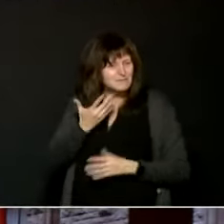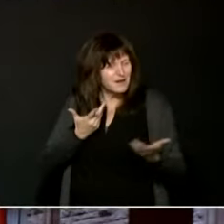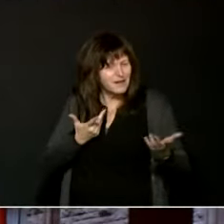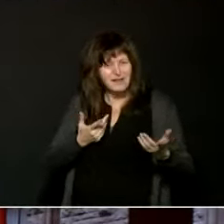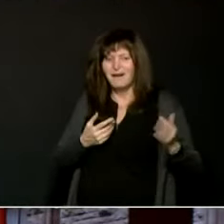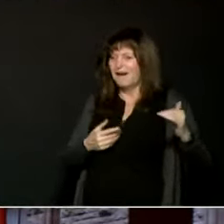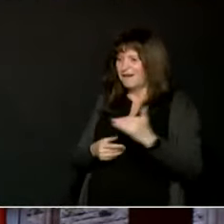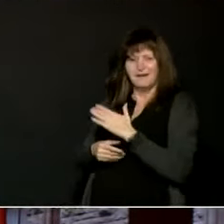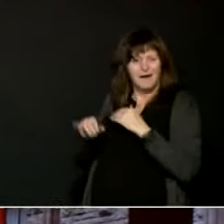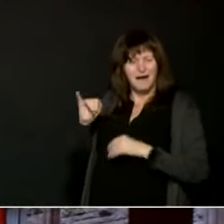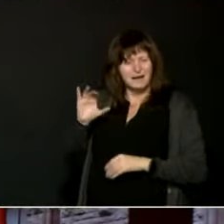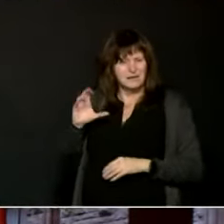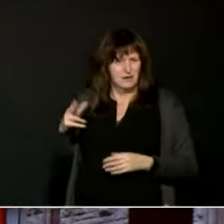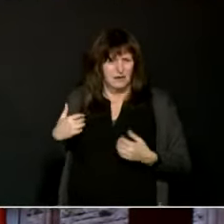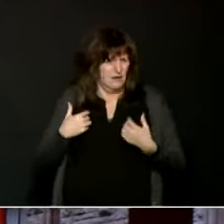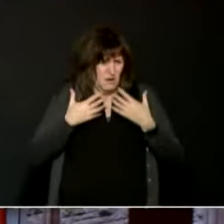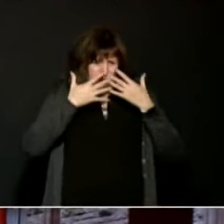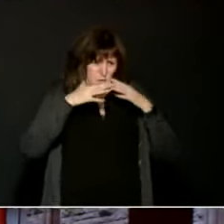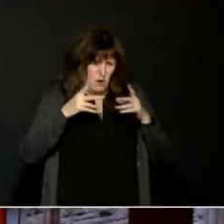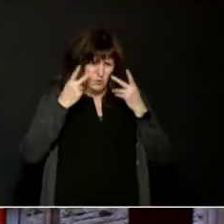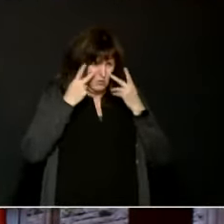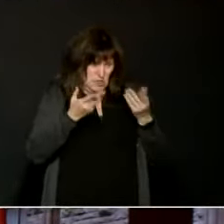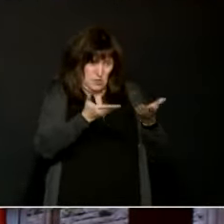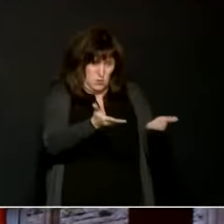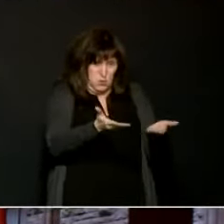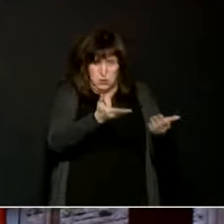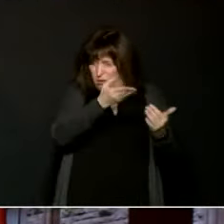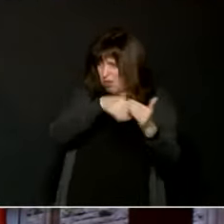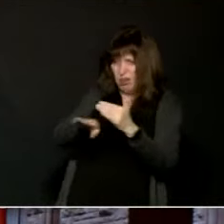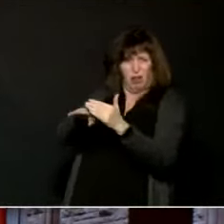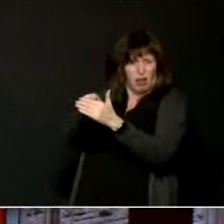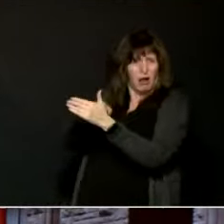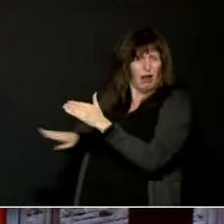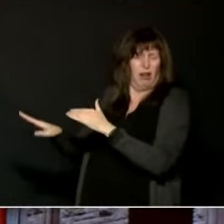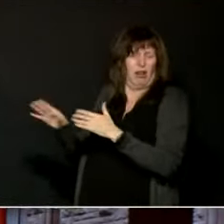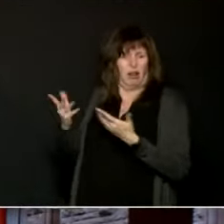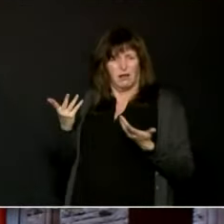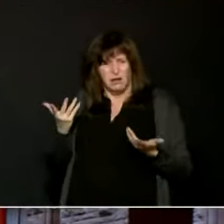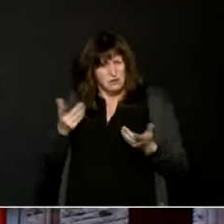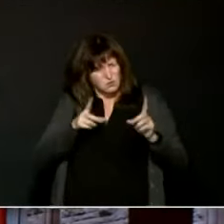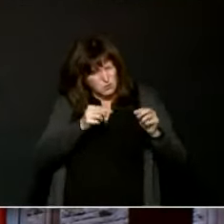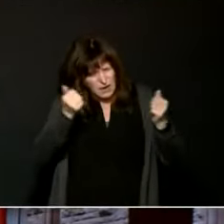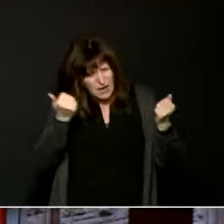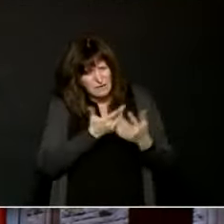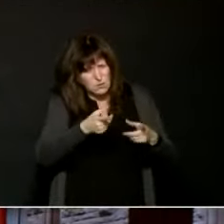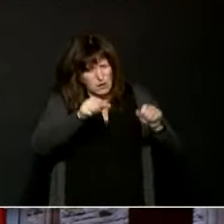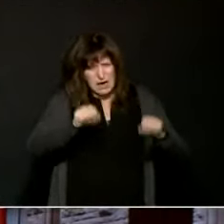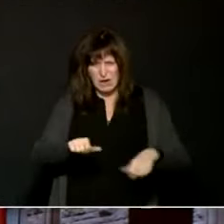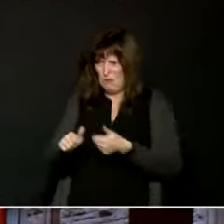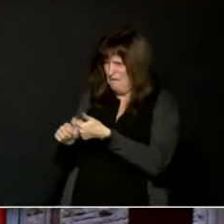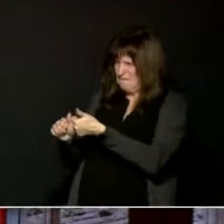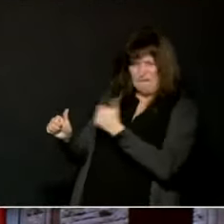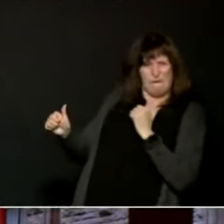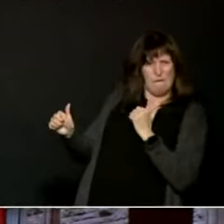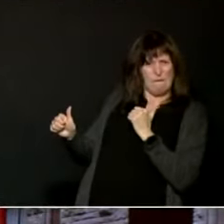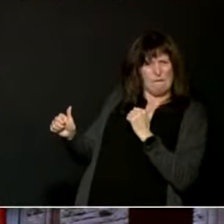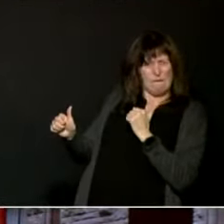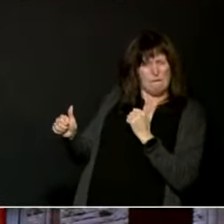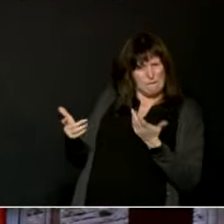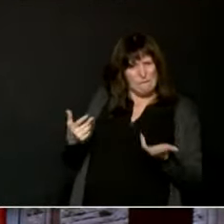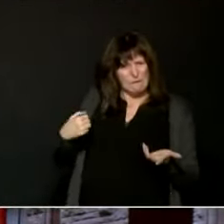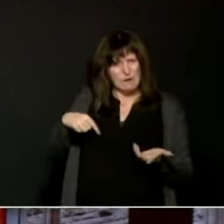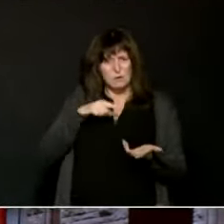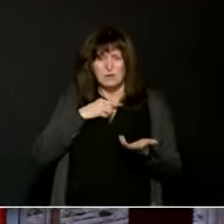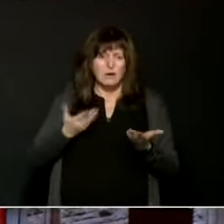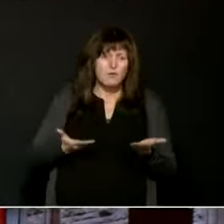So do everything you can do to stay out of there. And that means these recommendations are not just loose talk. These